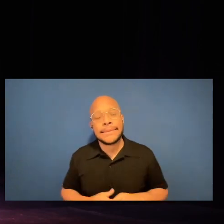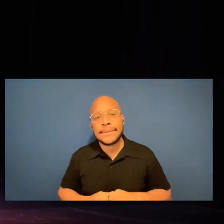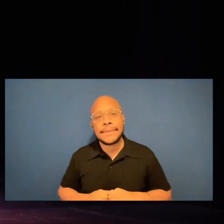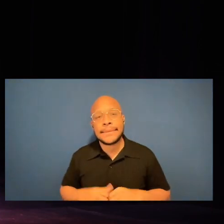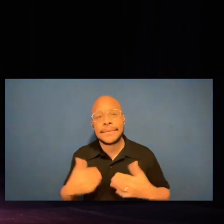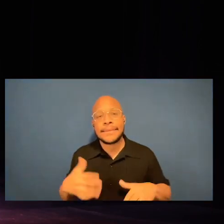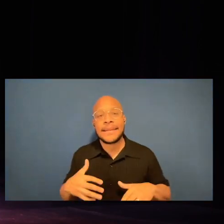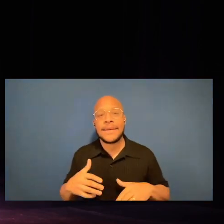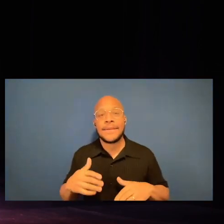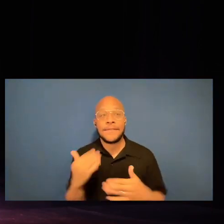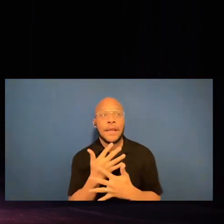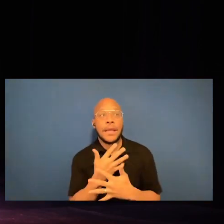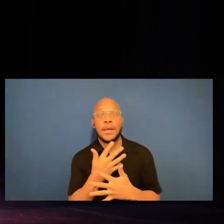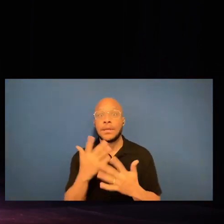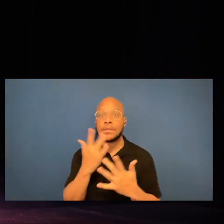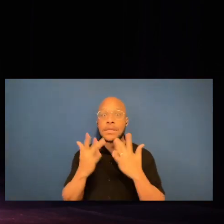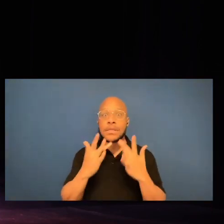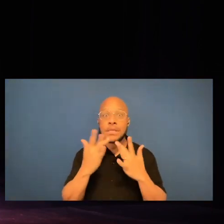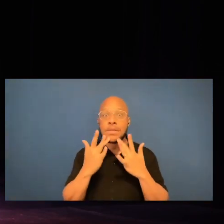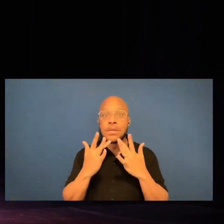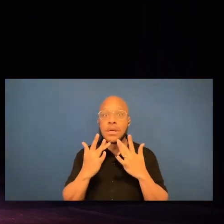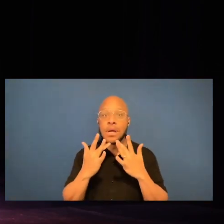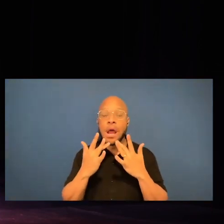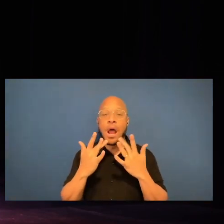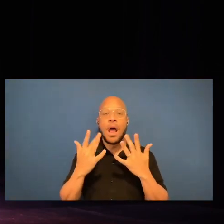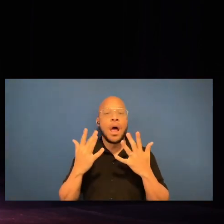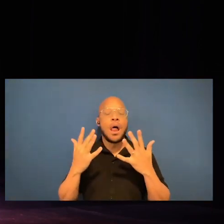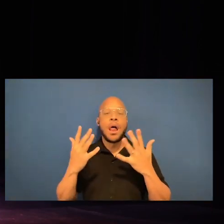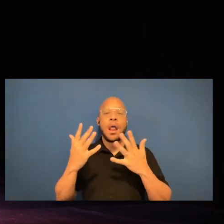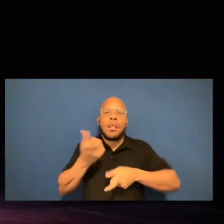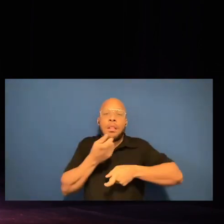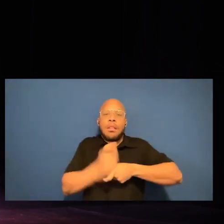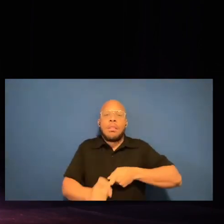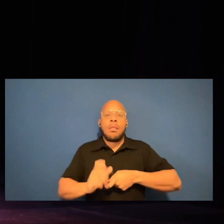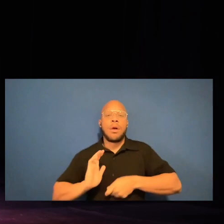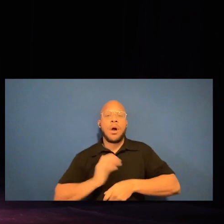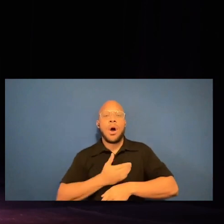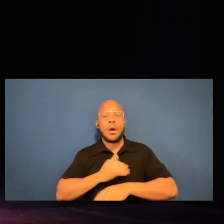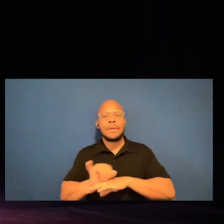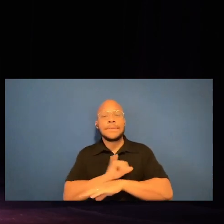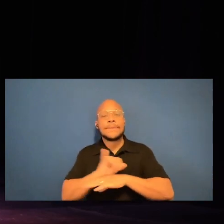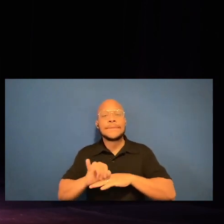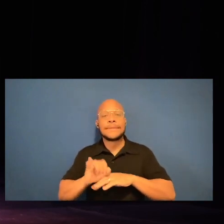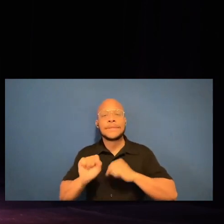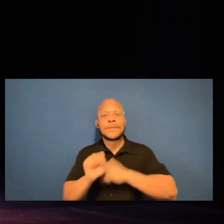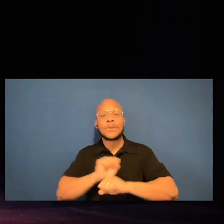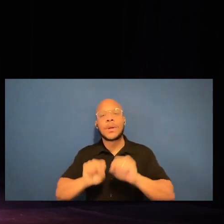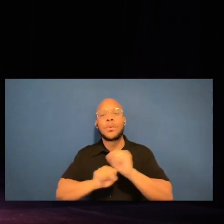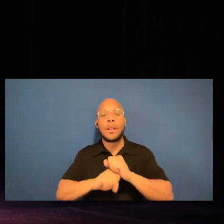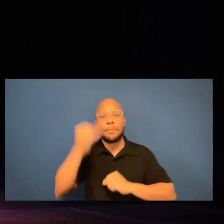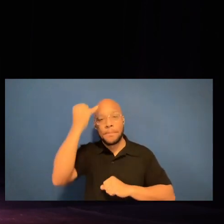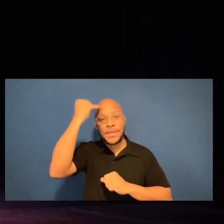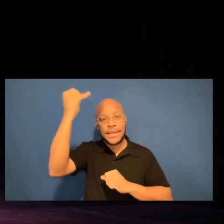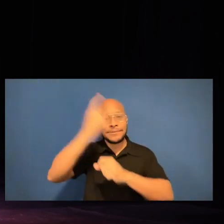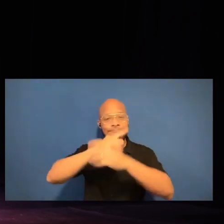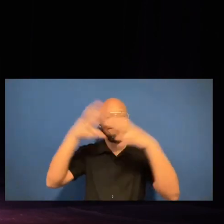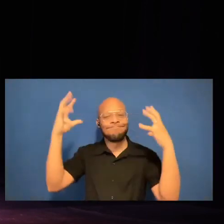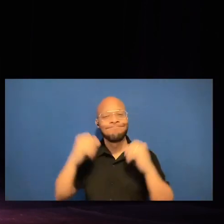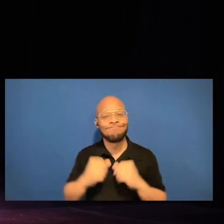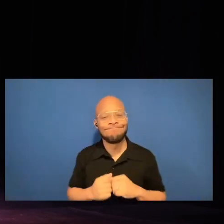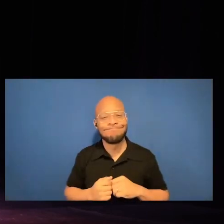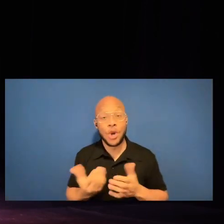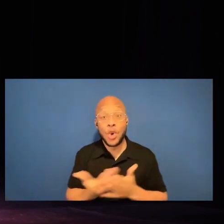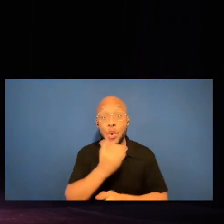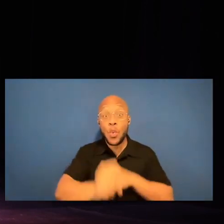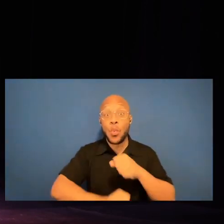our industry's structural imagination. We've borne witness to the unprecedented loss of new work incubators like